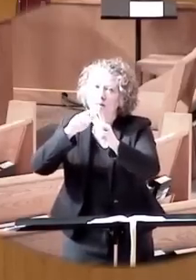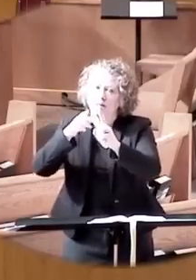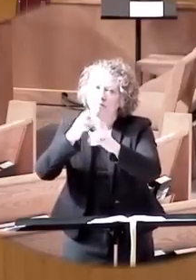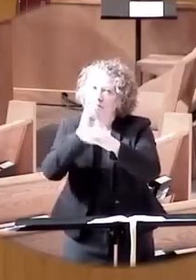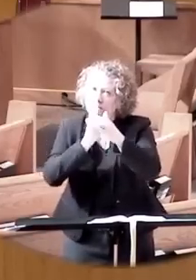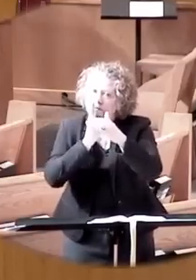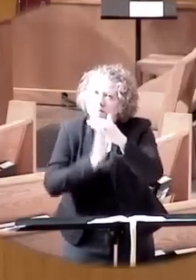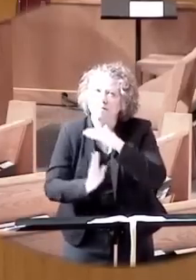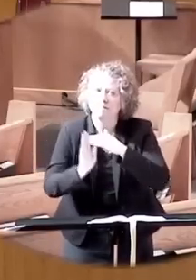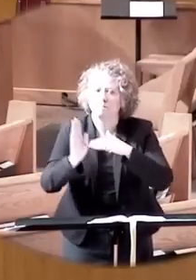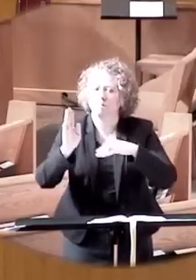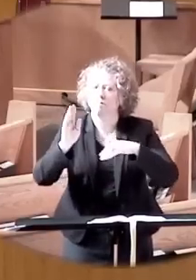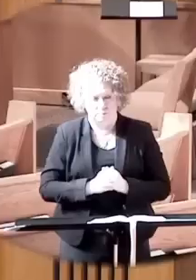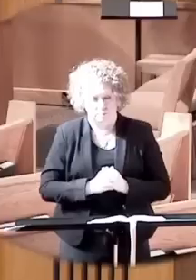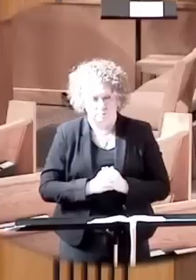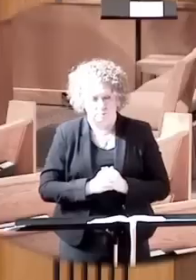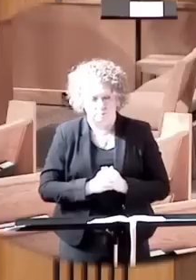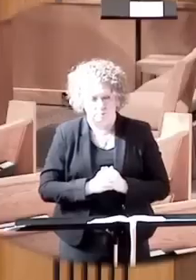to come.